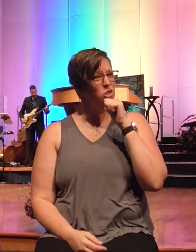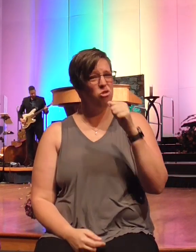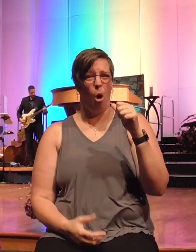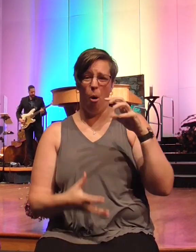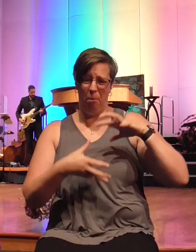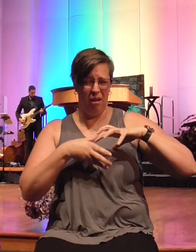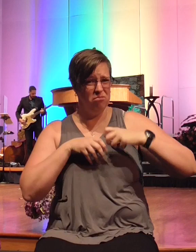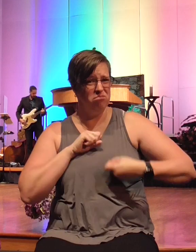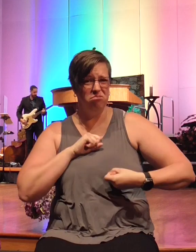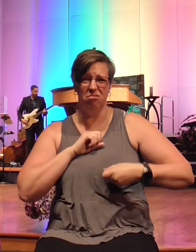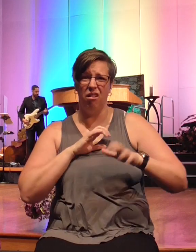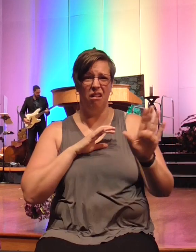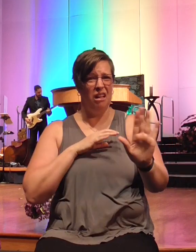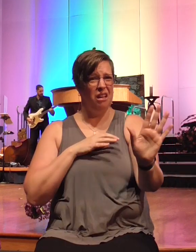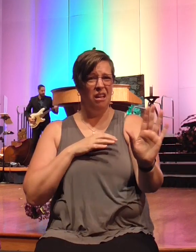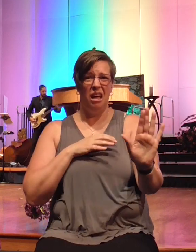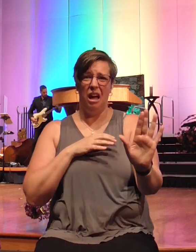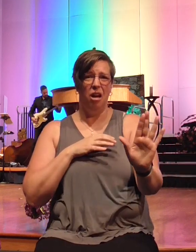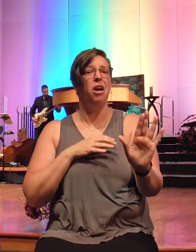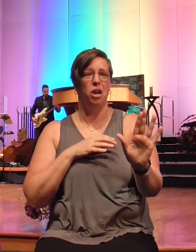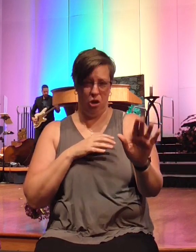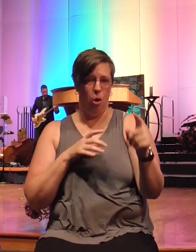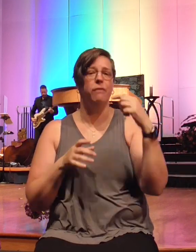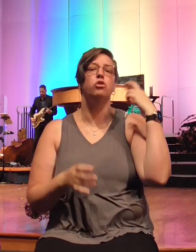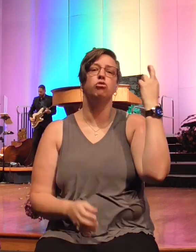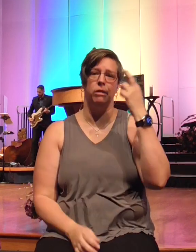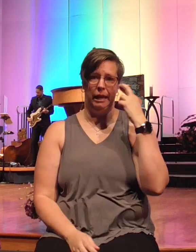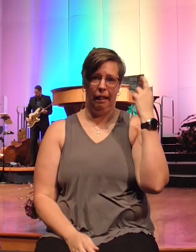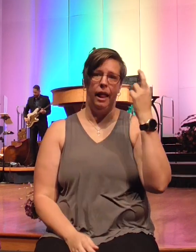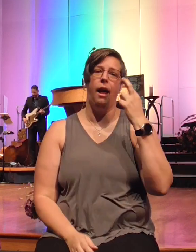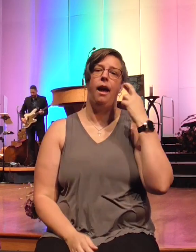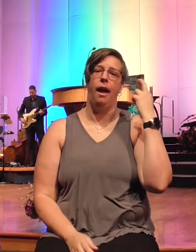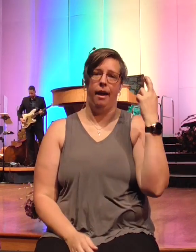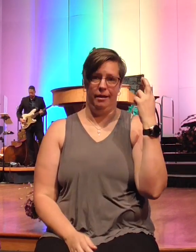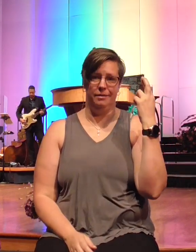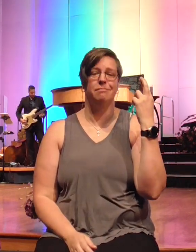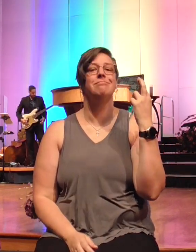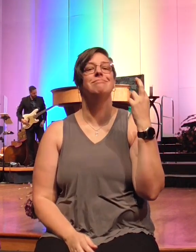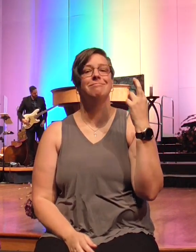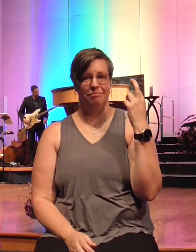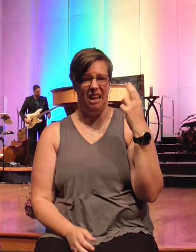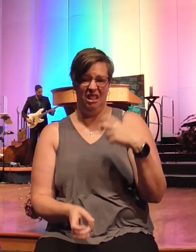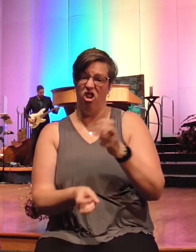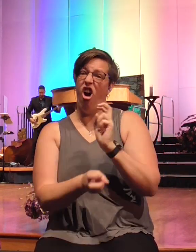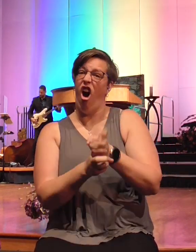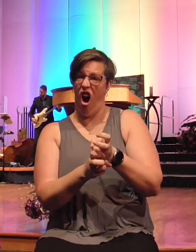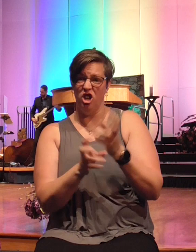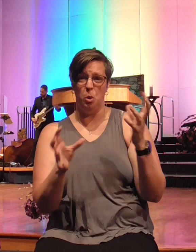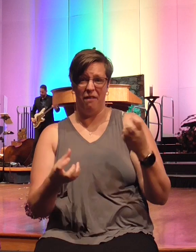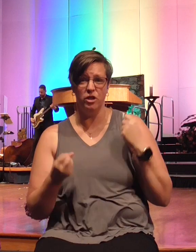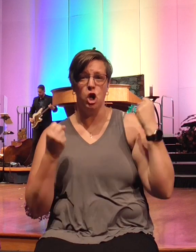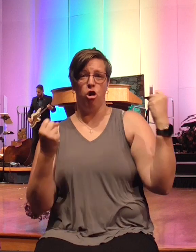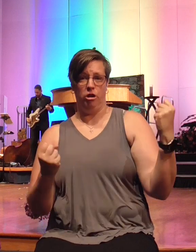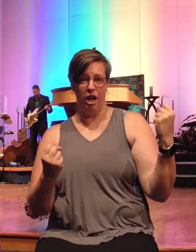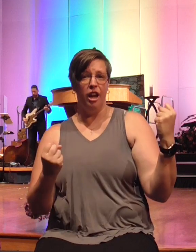Don't be discouraged, you will realize it's hard to take